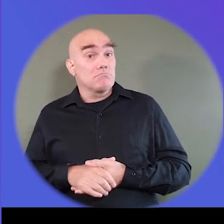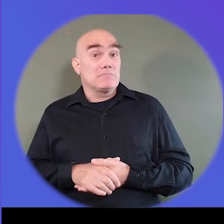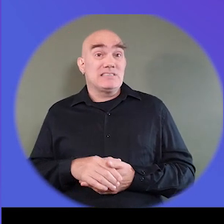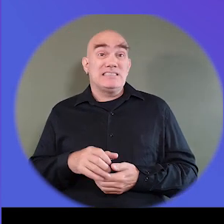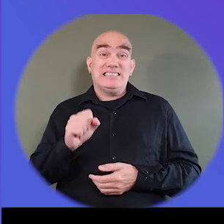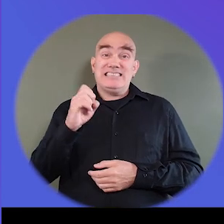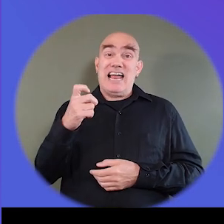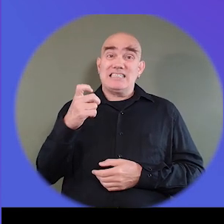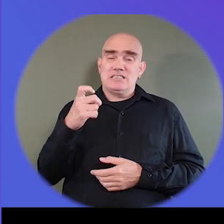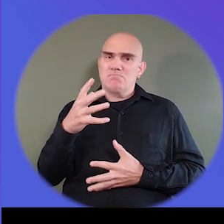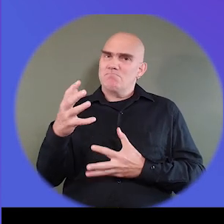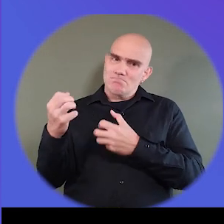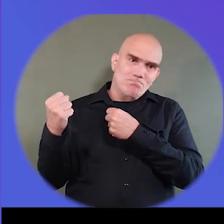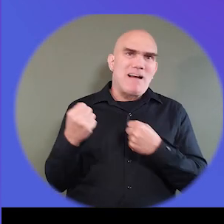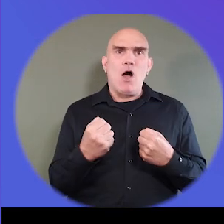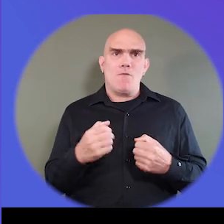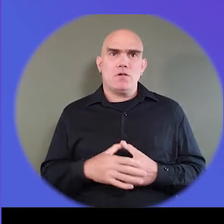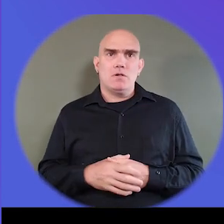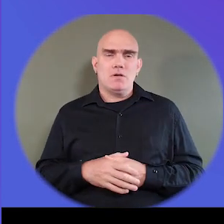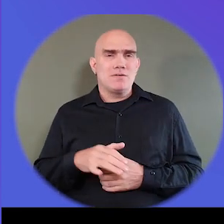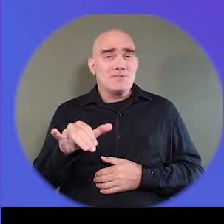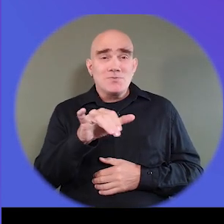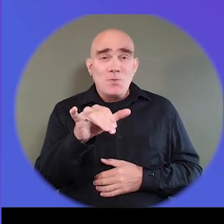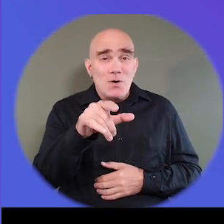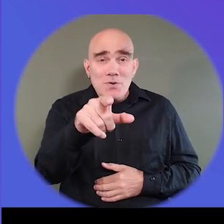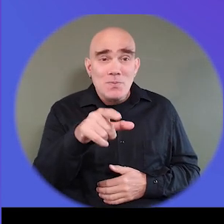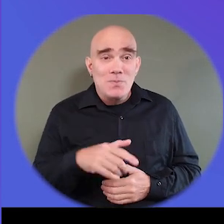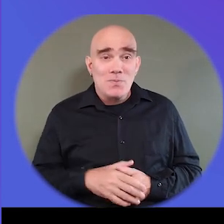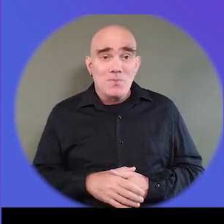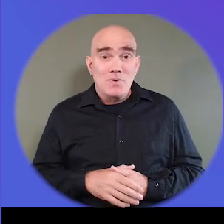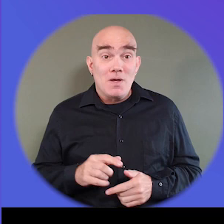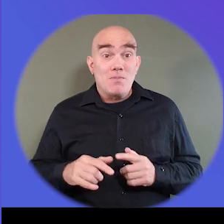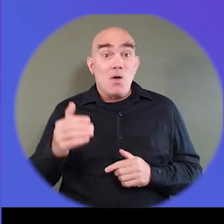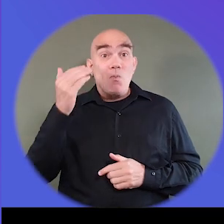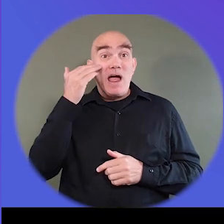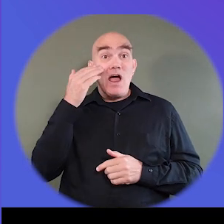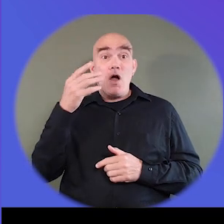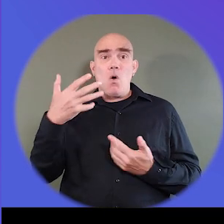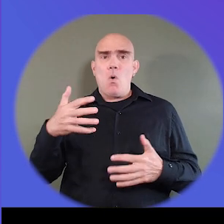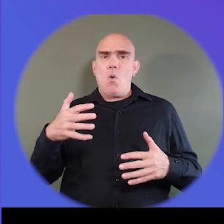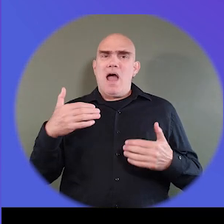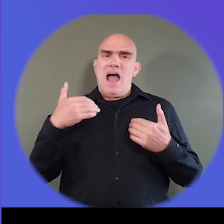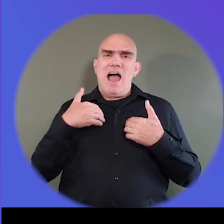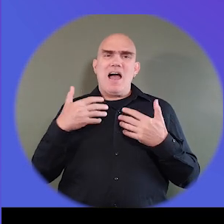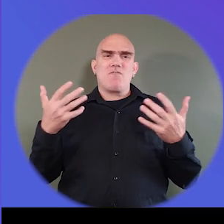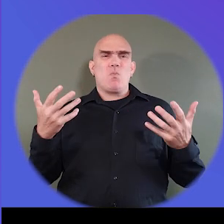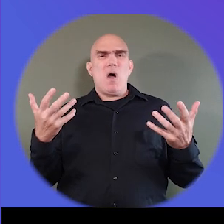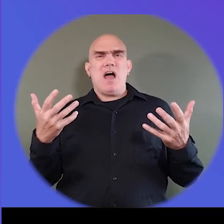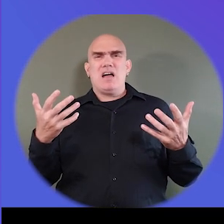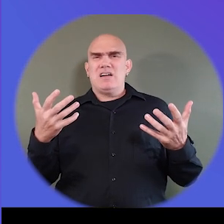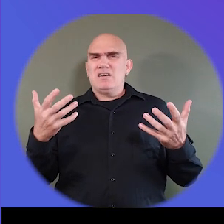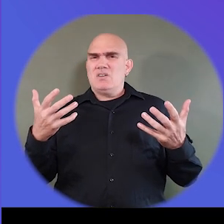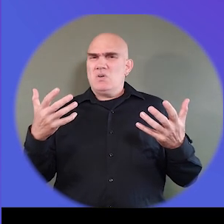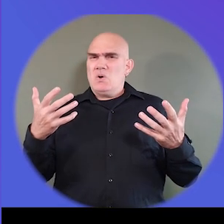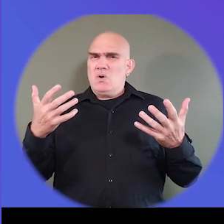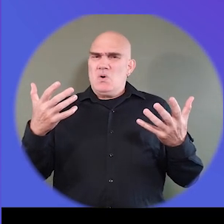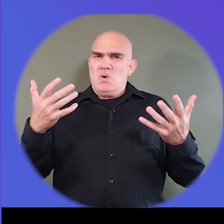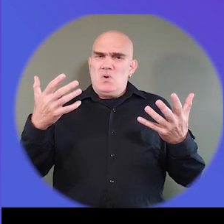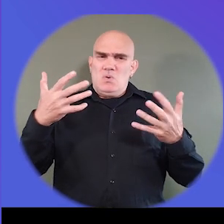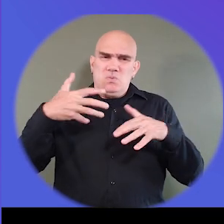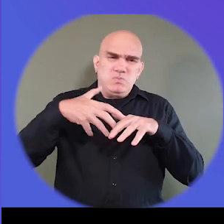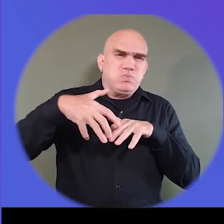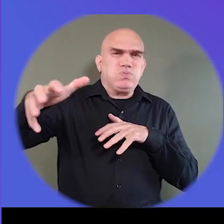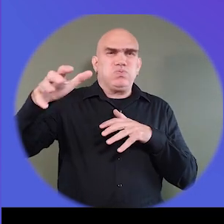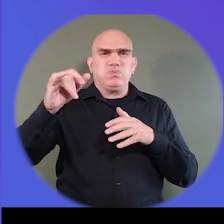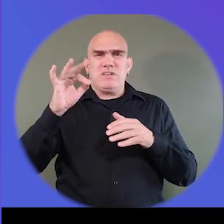Sex is powerful, so are you. Be aware, there is an abyss of images out there that can distort